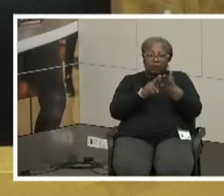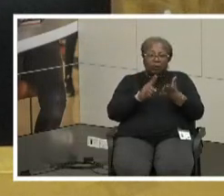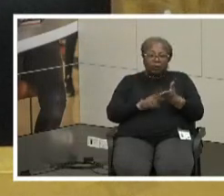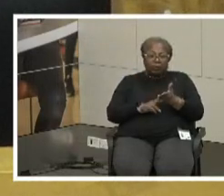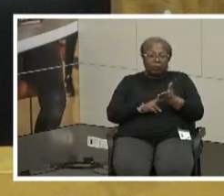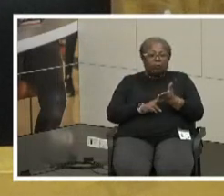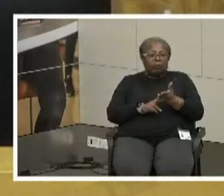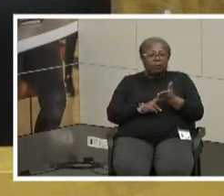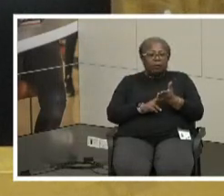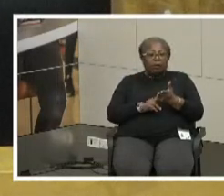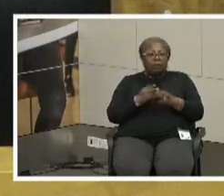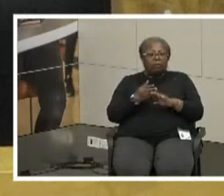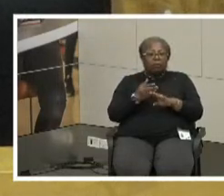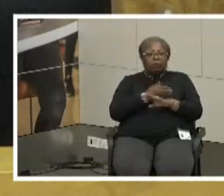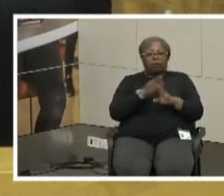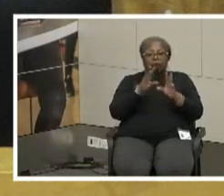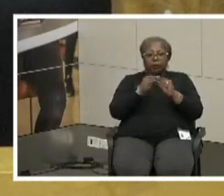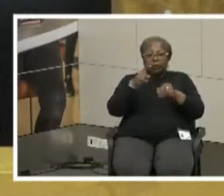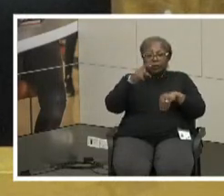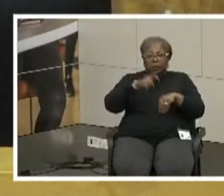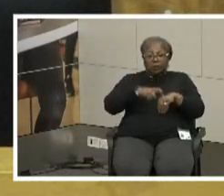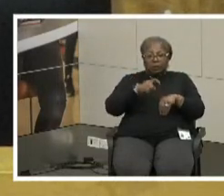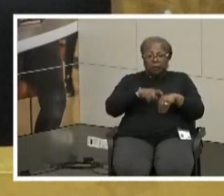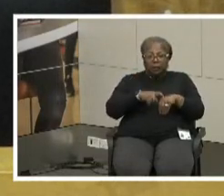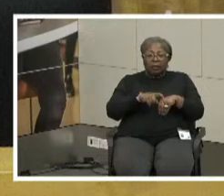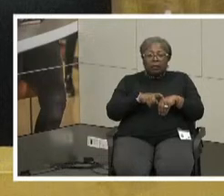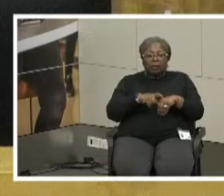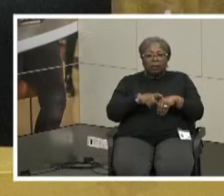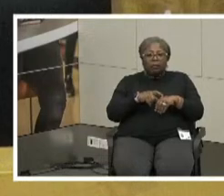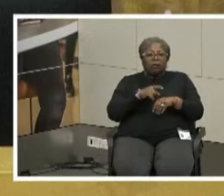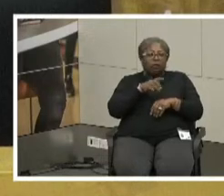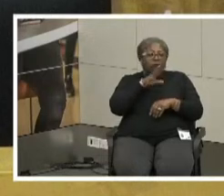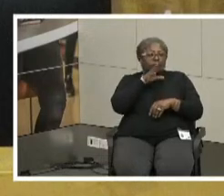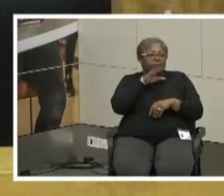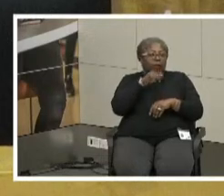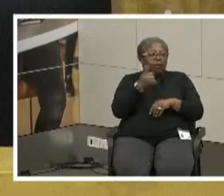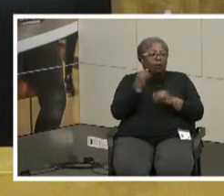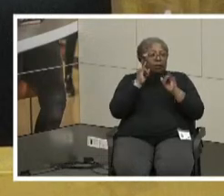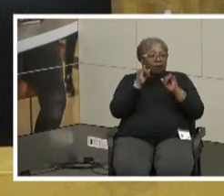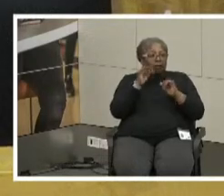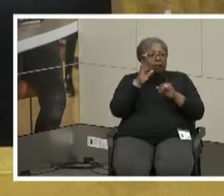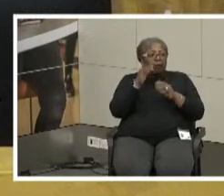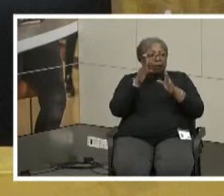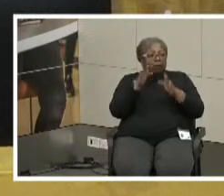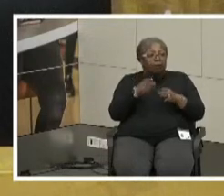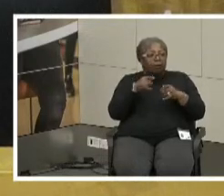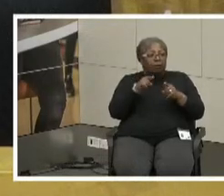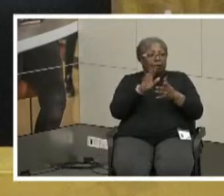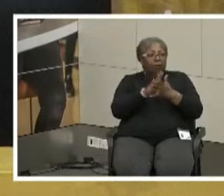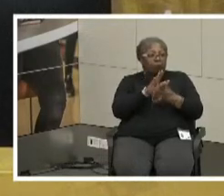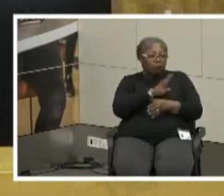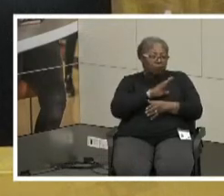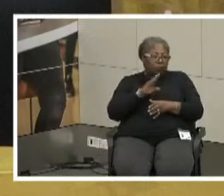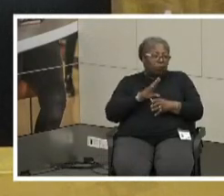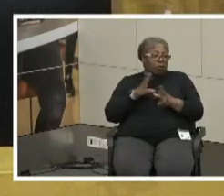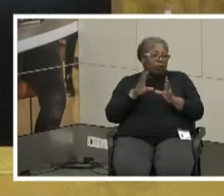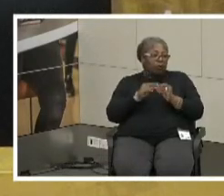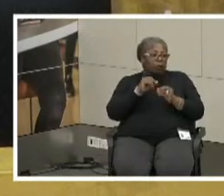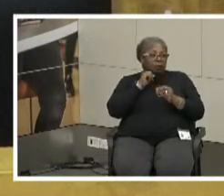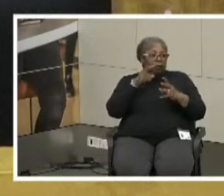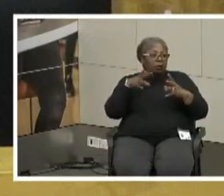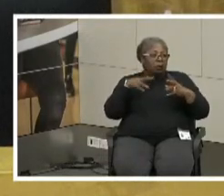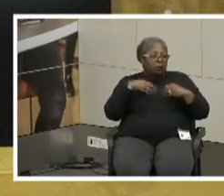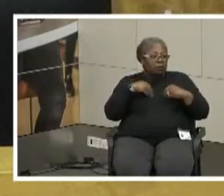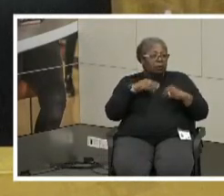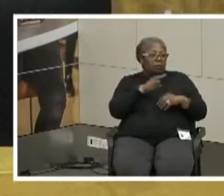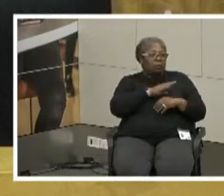speak prior to the meeting time per current protocol verbal and other disruptions by persons during the school board meetings are not acceptable as they inhibit the